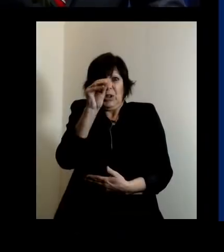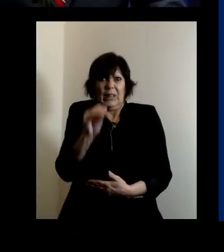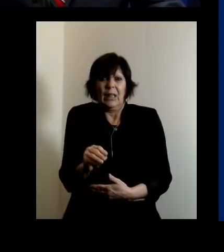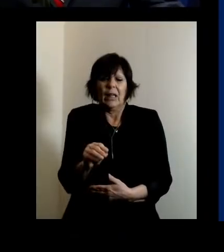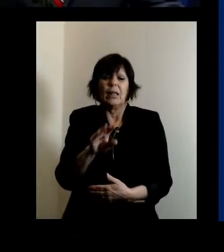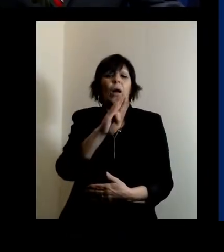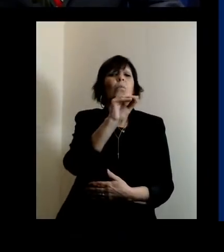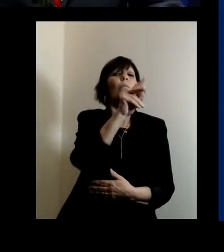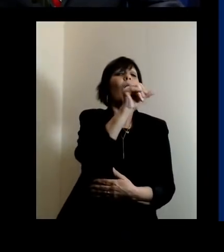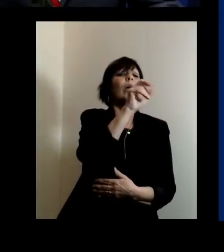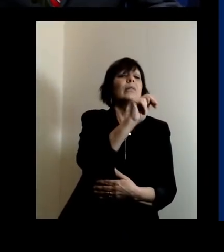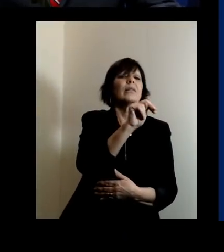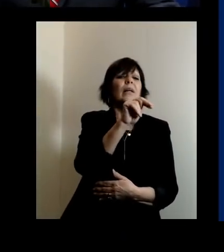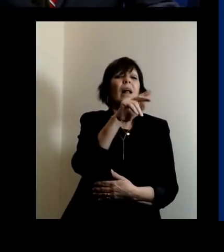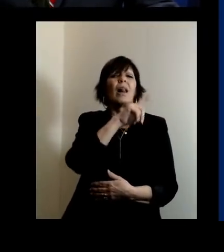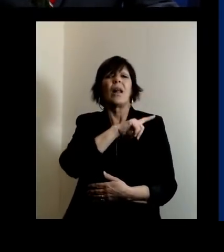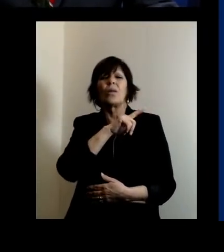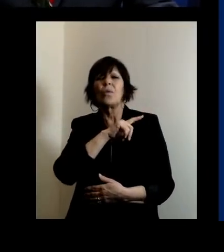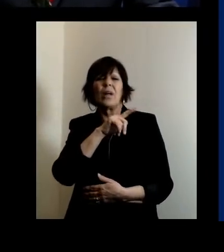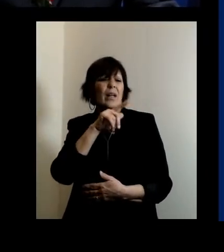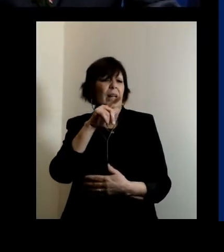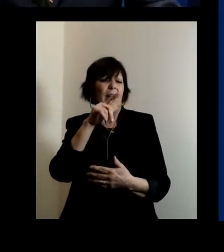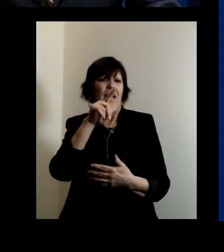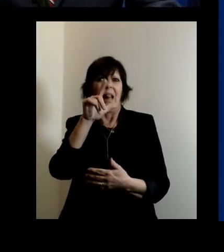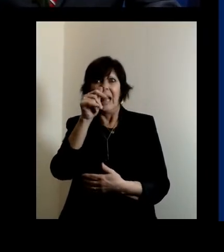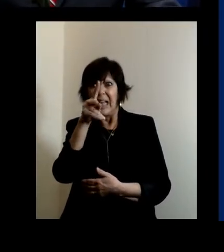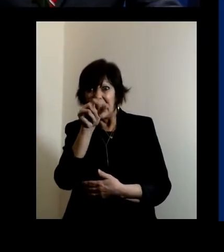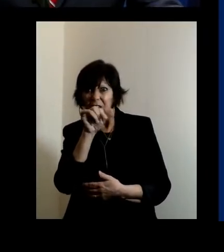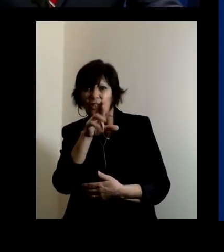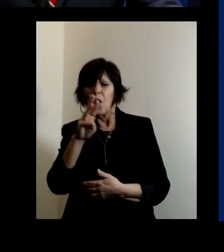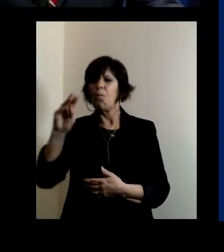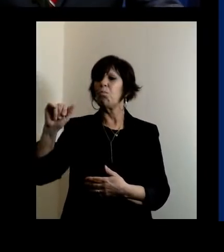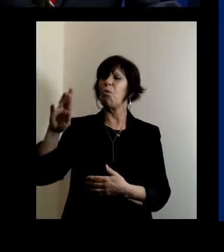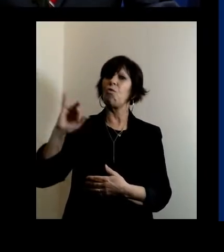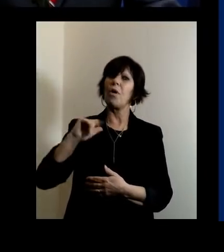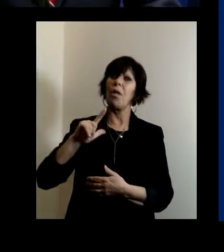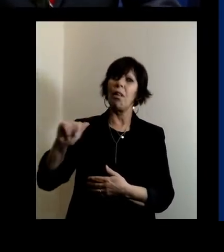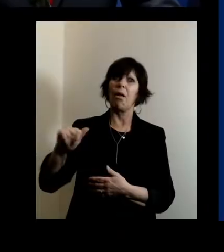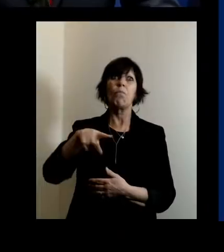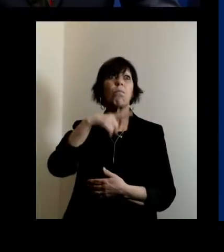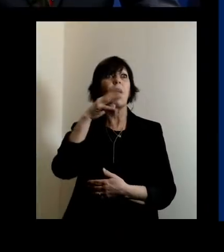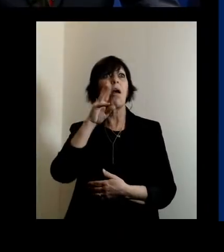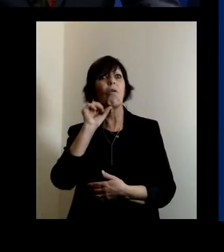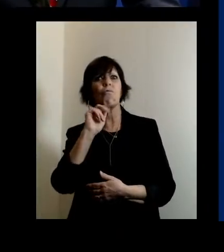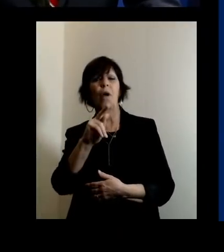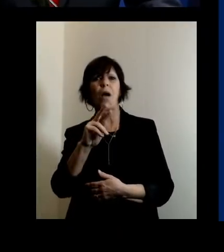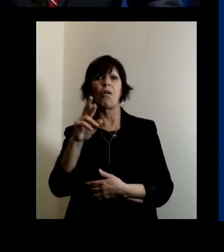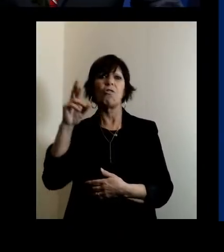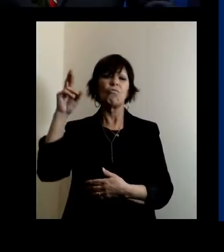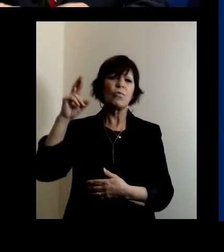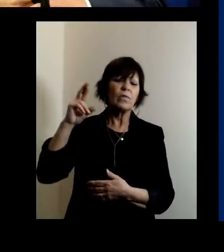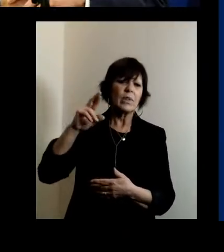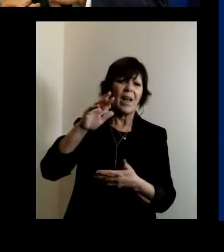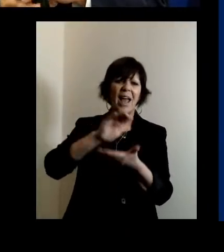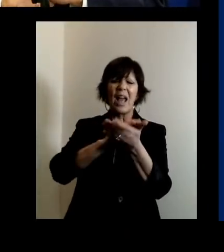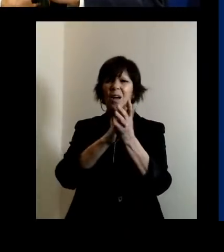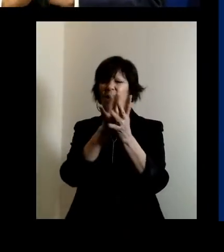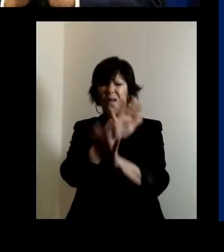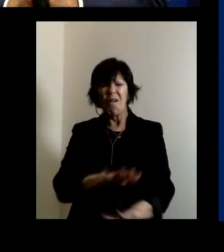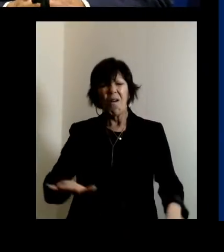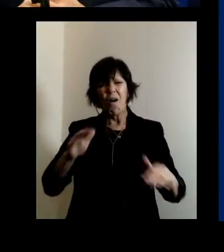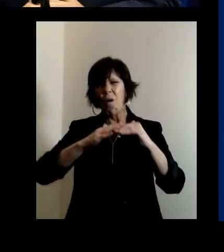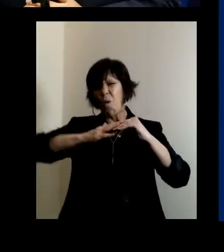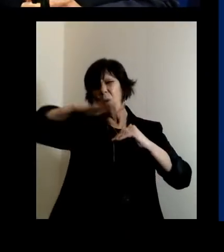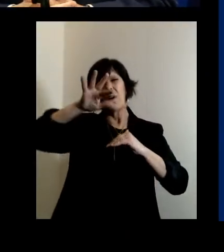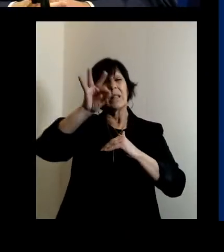Boston, Lackawanna, Derby, Cheektowaga, Lancaster, Marilla, Black Rock, Riverside, Hamburg, all over 9%